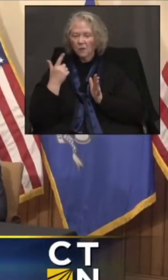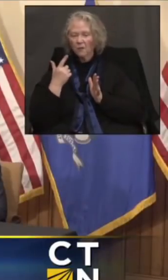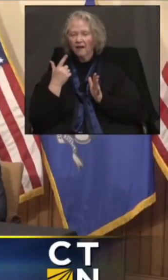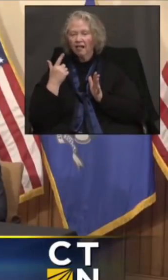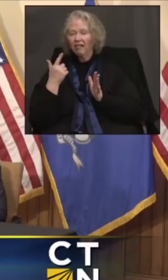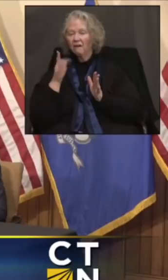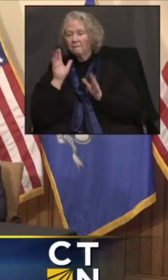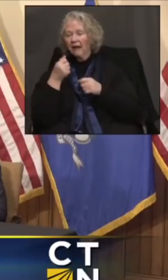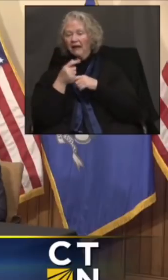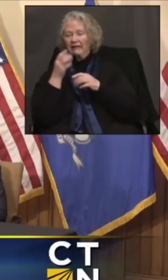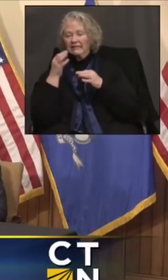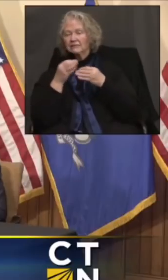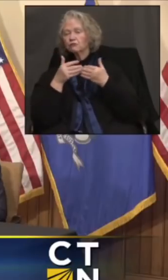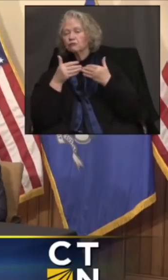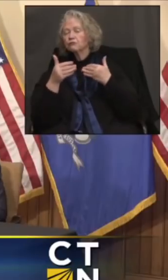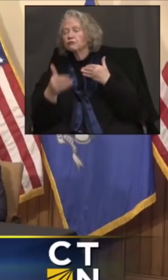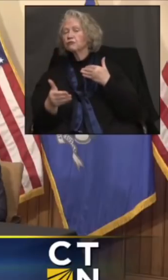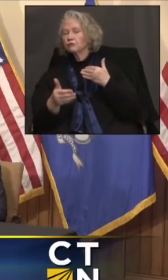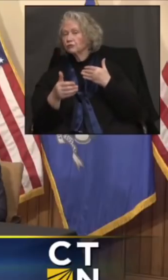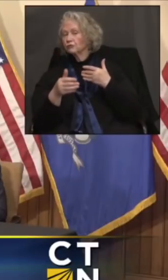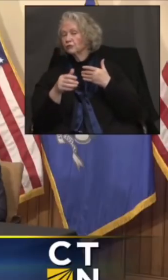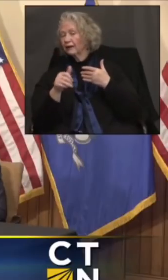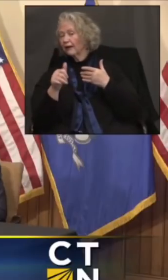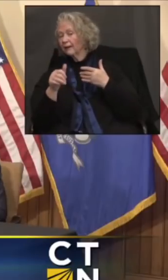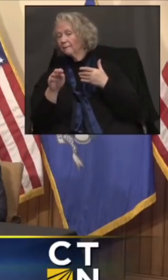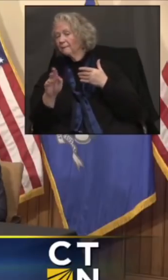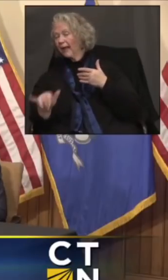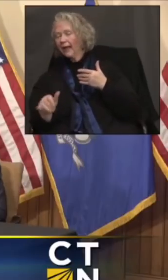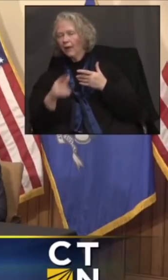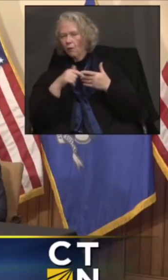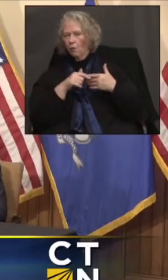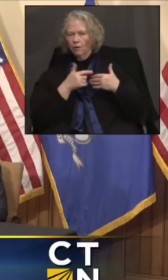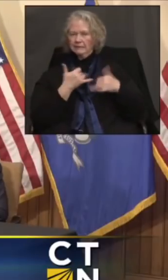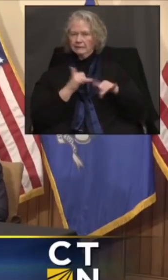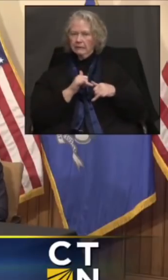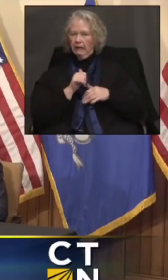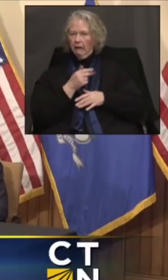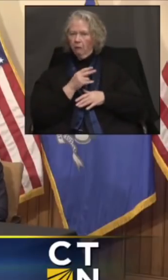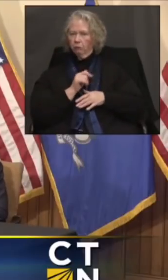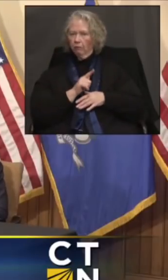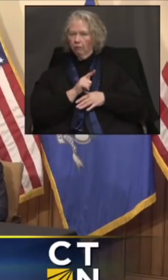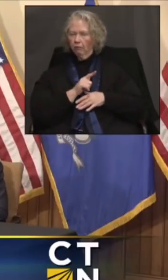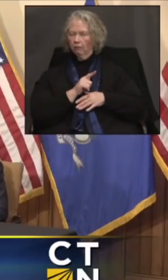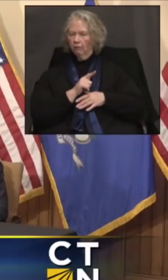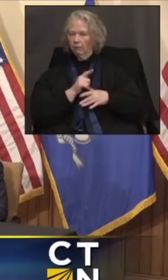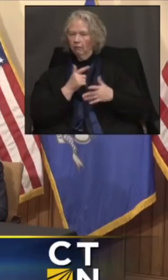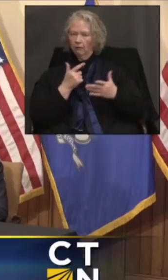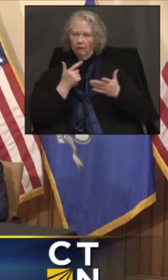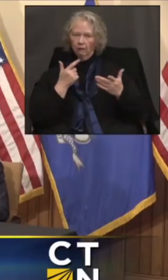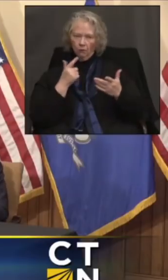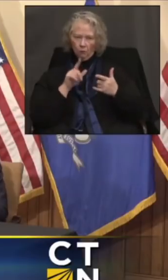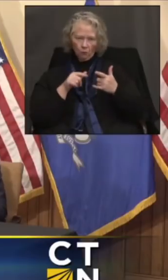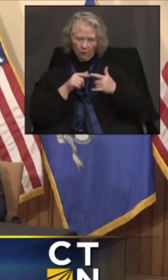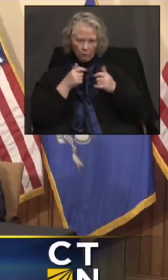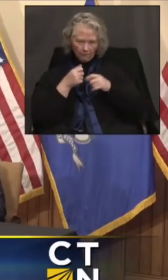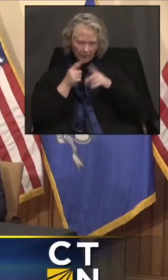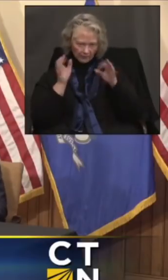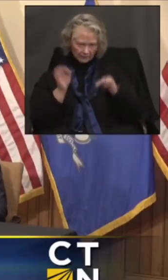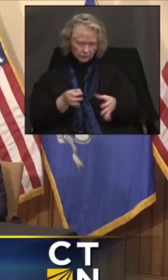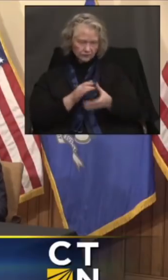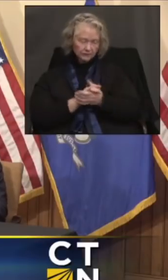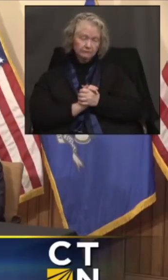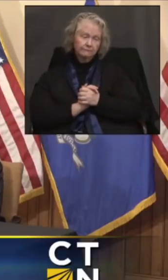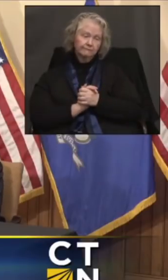closer to April? You know, the end of April, that they're going to be in a position, or you guys are going to be in a position to make that call?